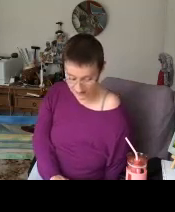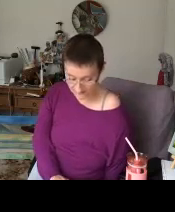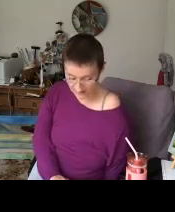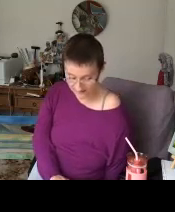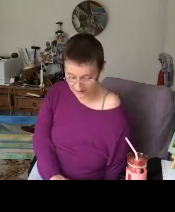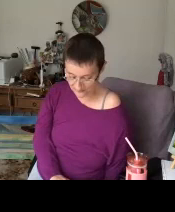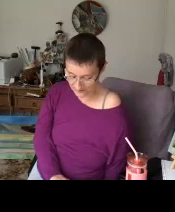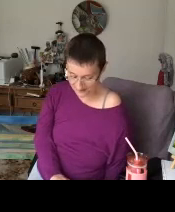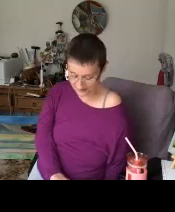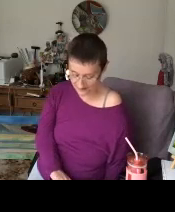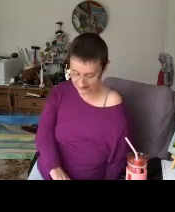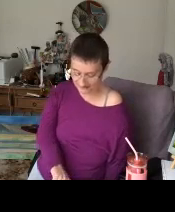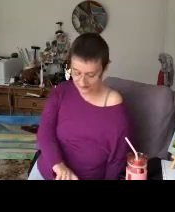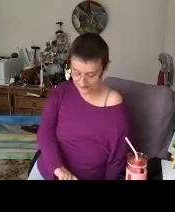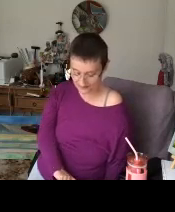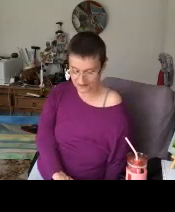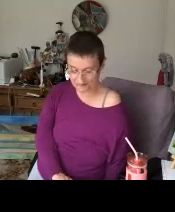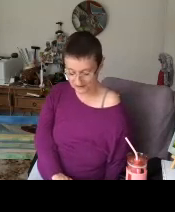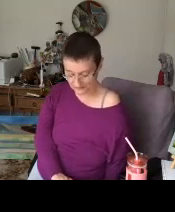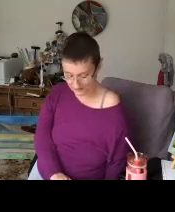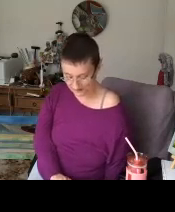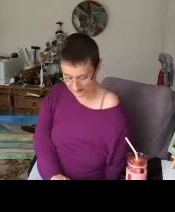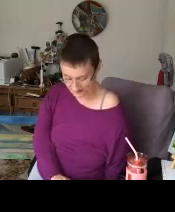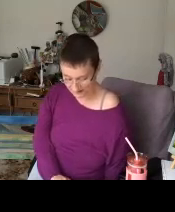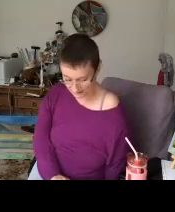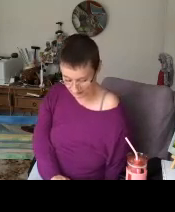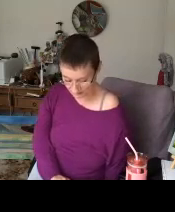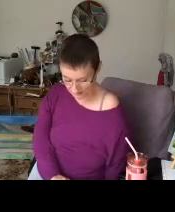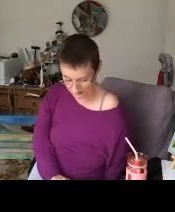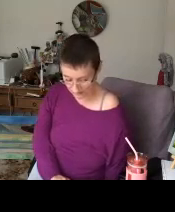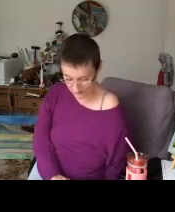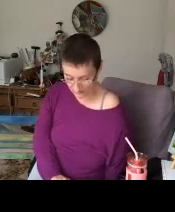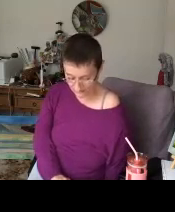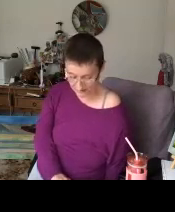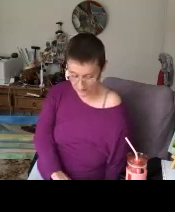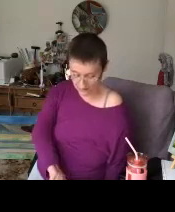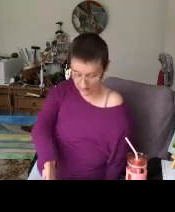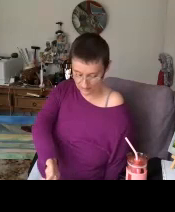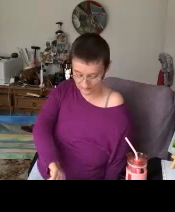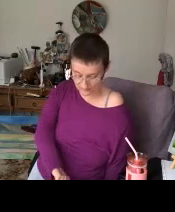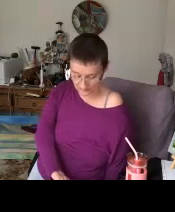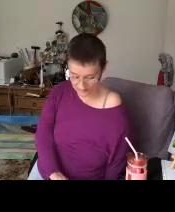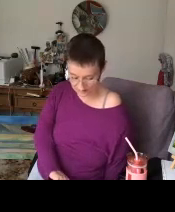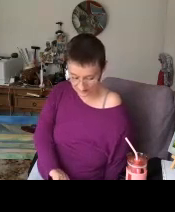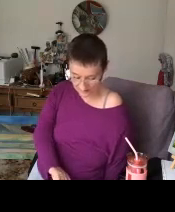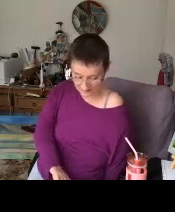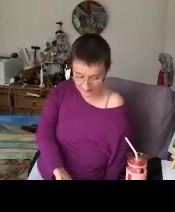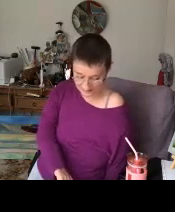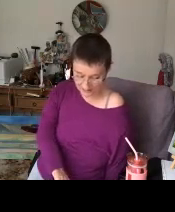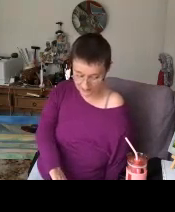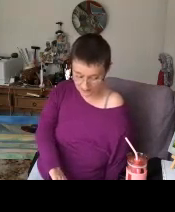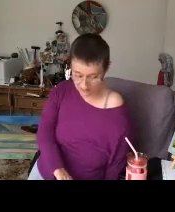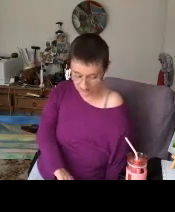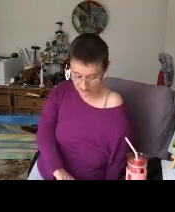got Never Take No for an Answer. And this was about learning how to drive and get my car converted. And